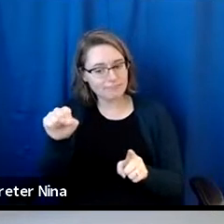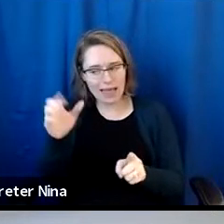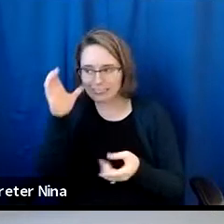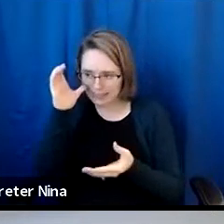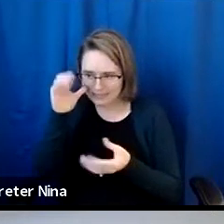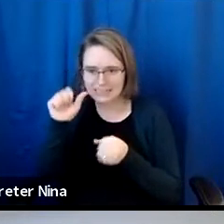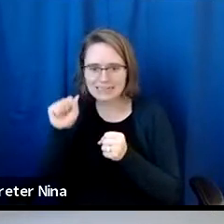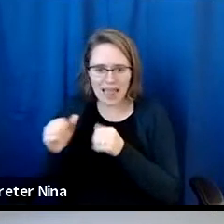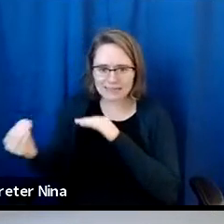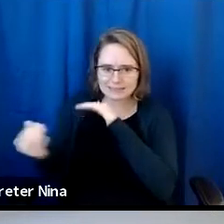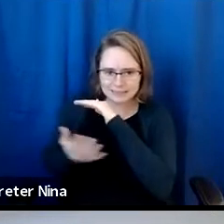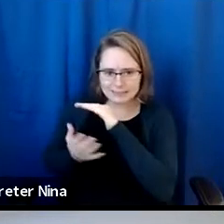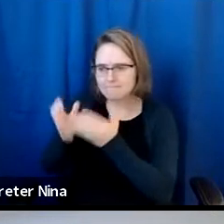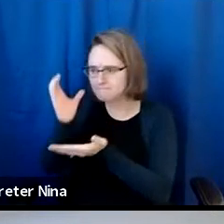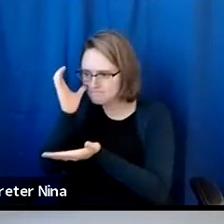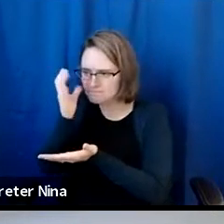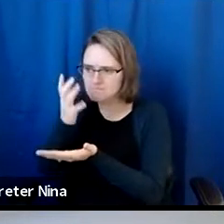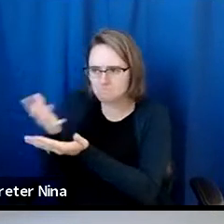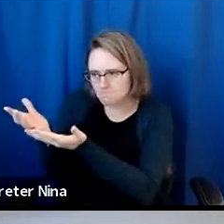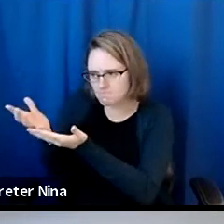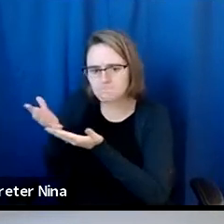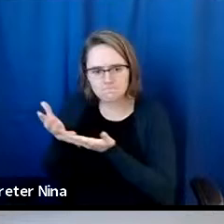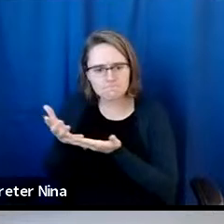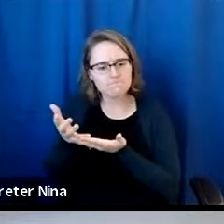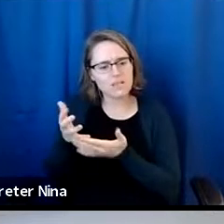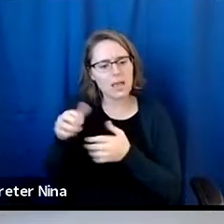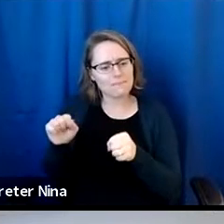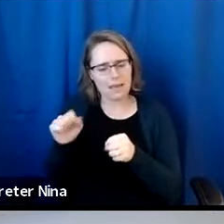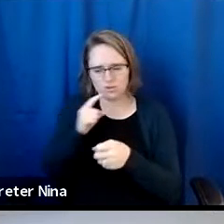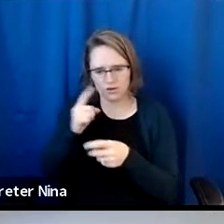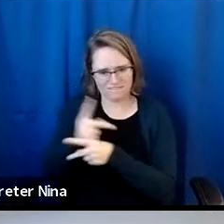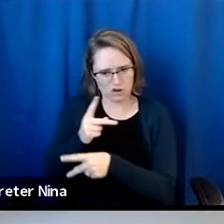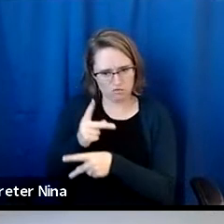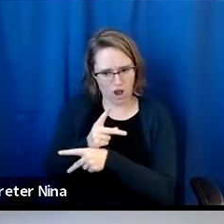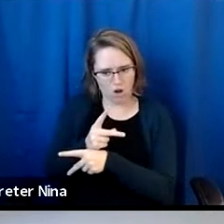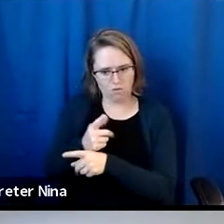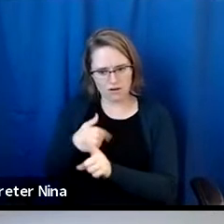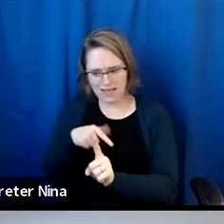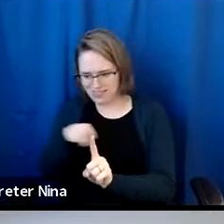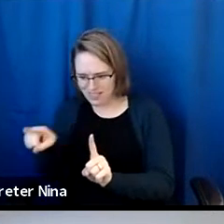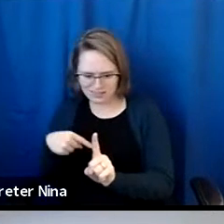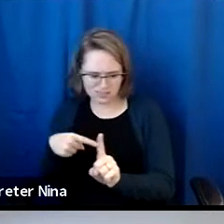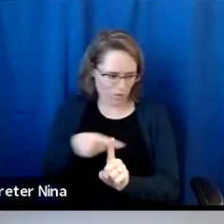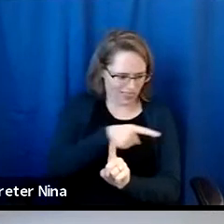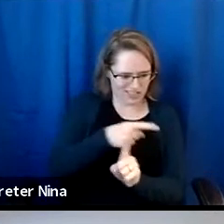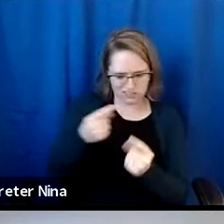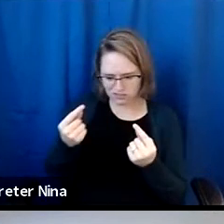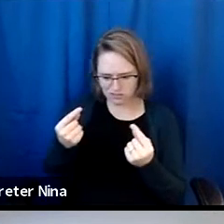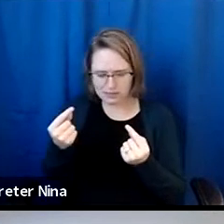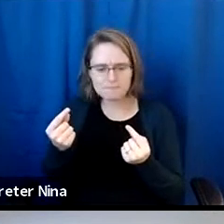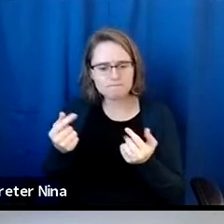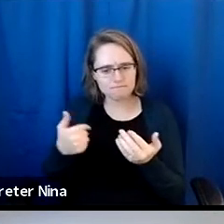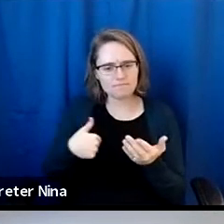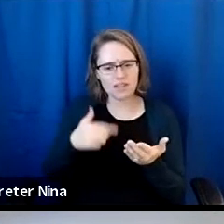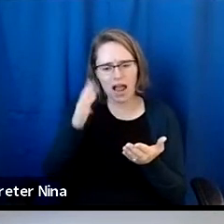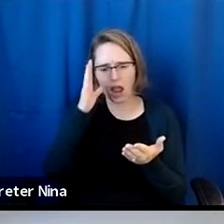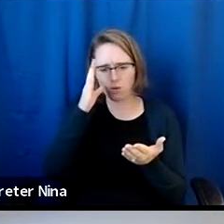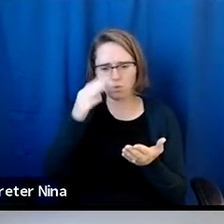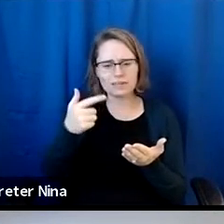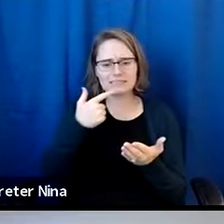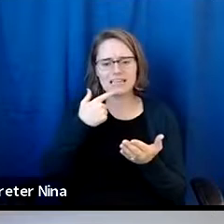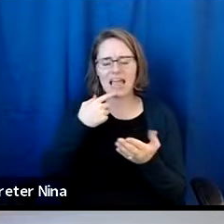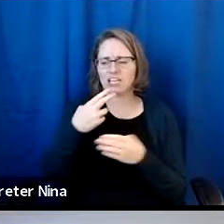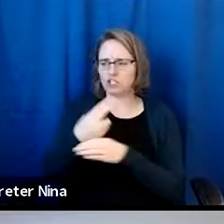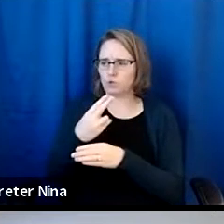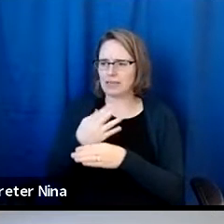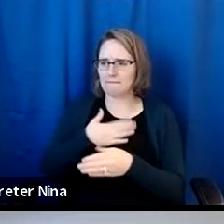in cues and hear what people have to say, and to be able to figure out, are you going to go this direction or that direction? And so I would say maybe using some level of